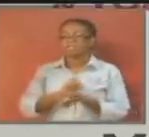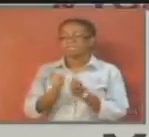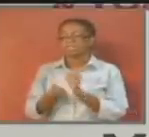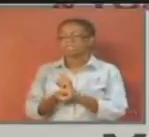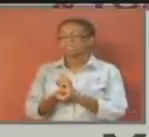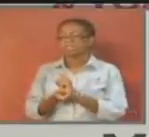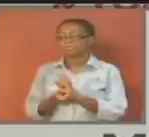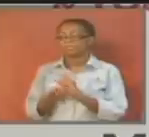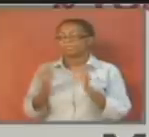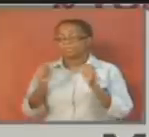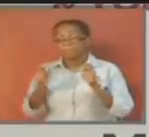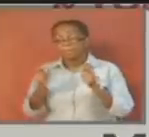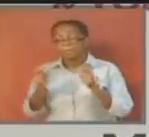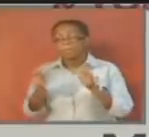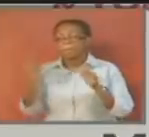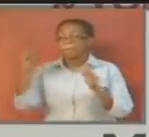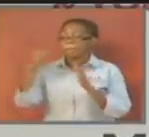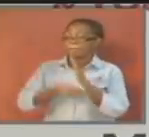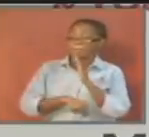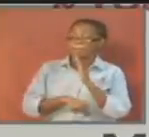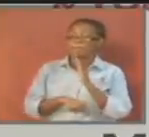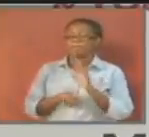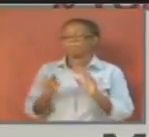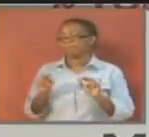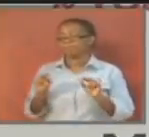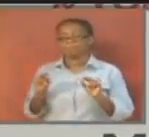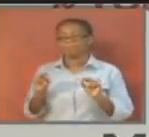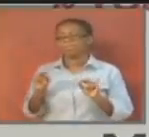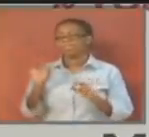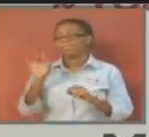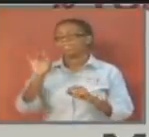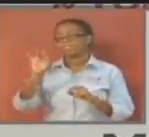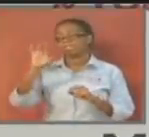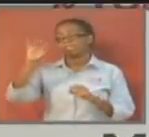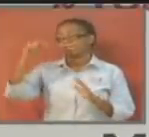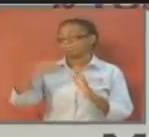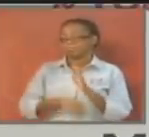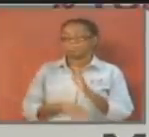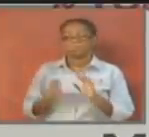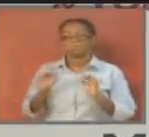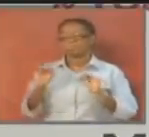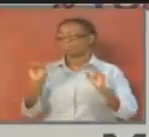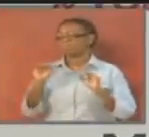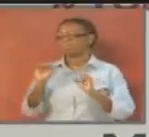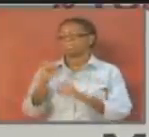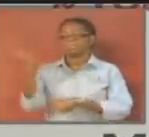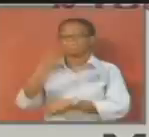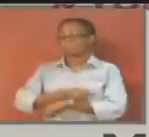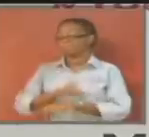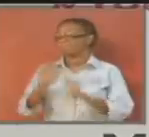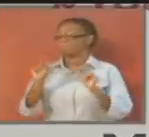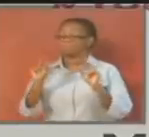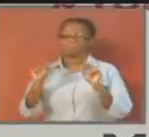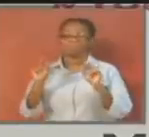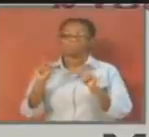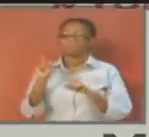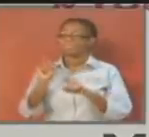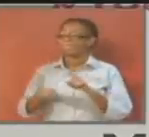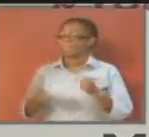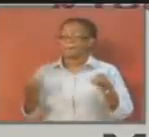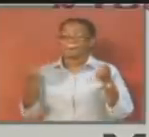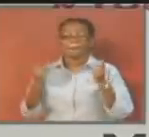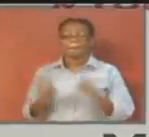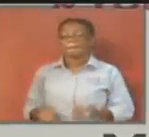has been consistently following the guidelines and continue to do so. We expect that that curve will continue to move in the direction we want it to move, which